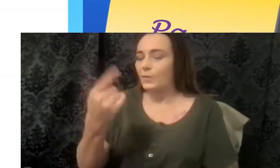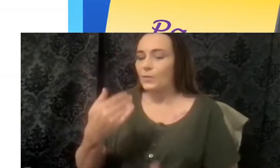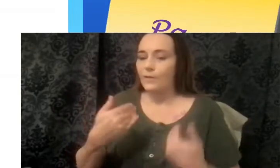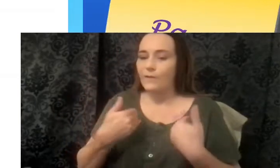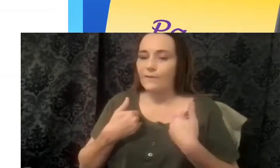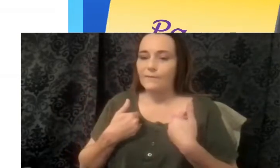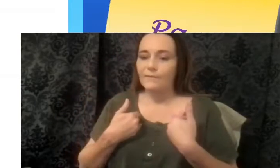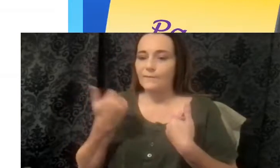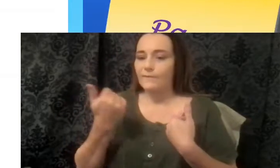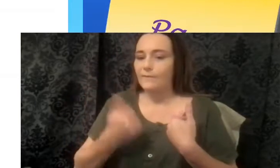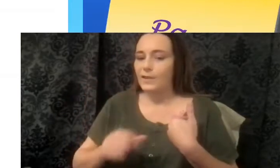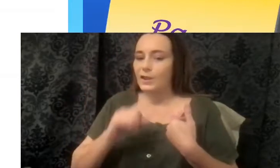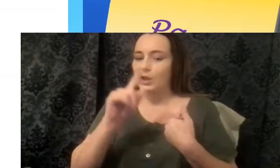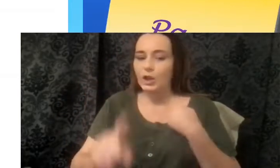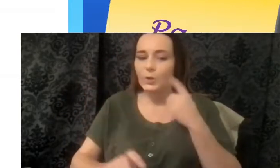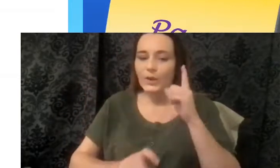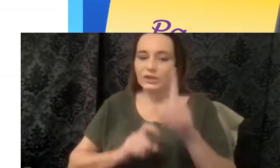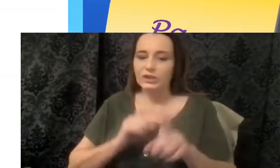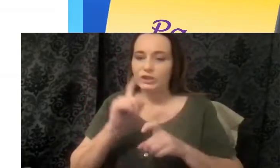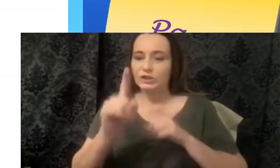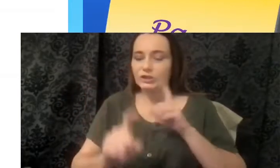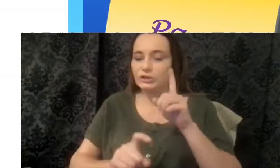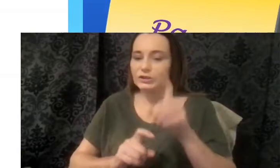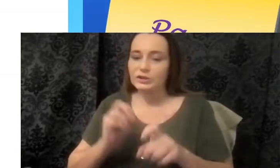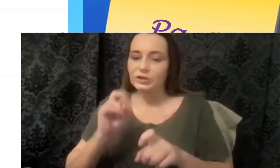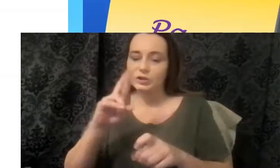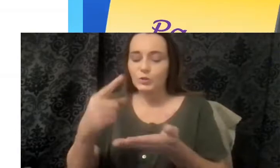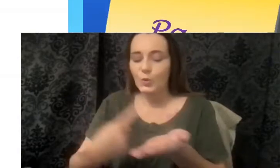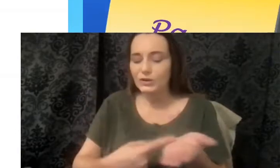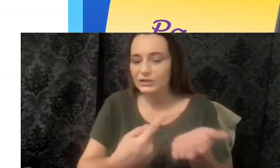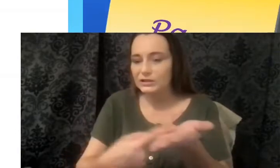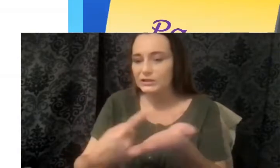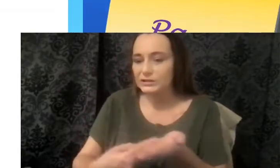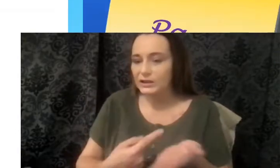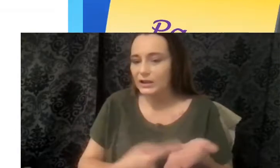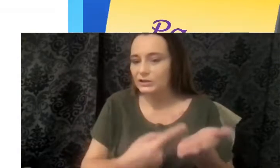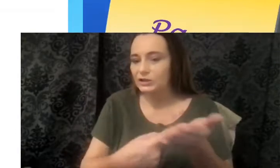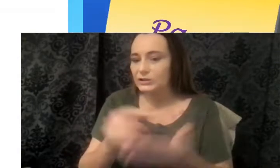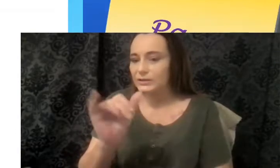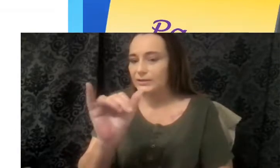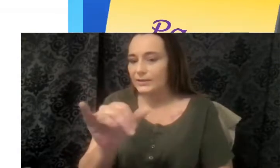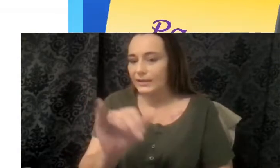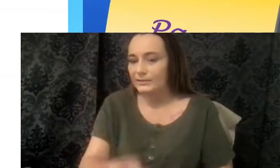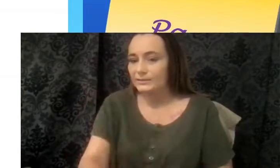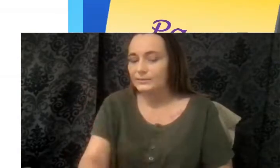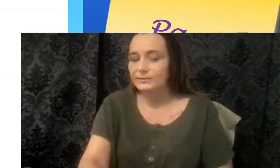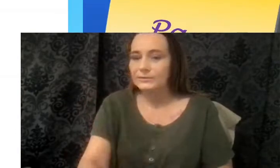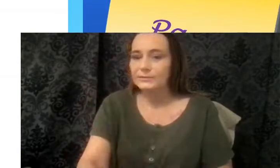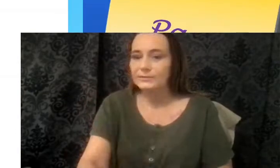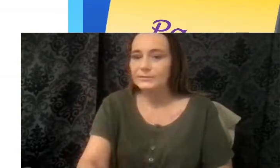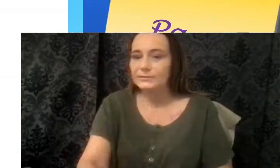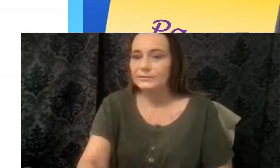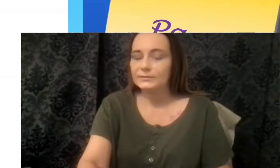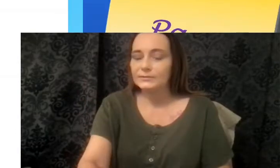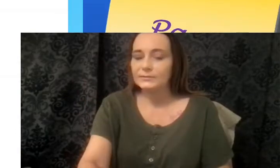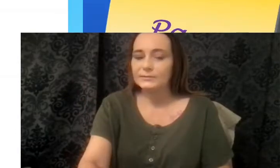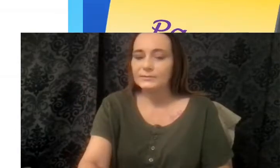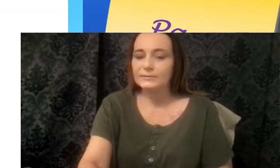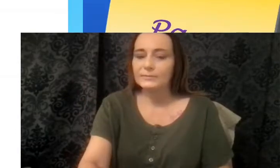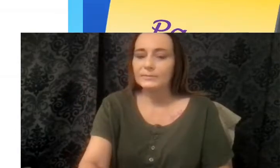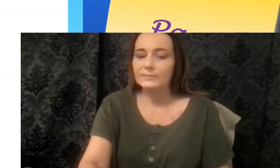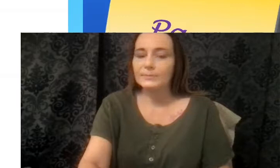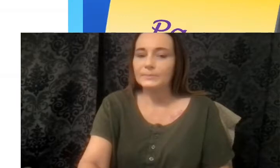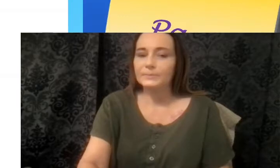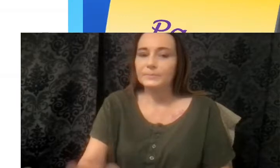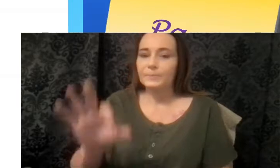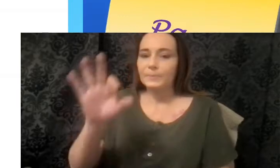has any questions or discussion on that. Okay, thank you, Irene. All right, so what we're gonna do,